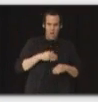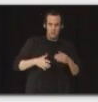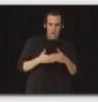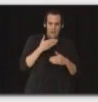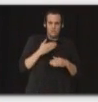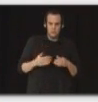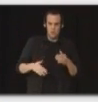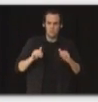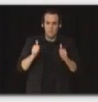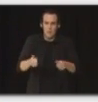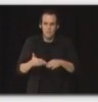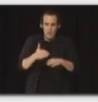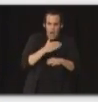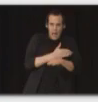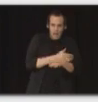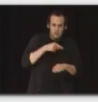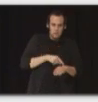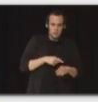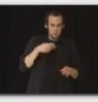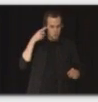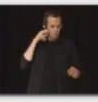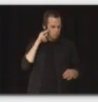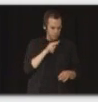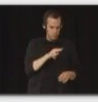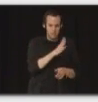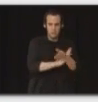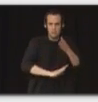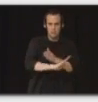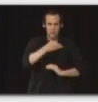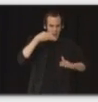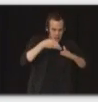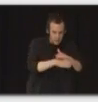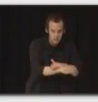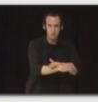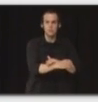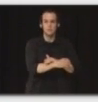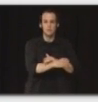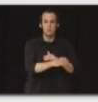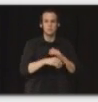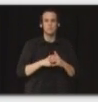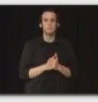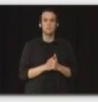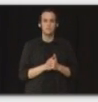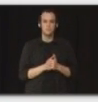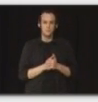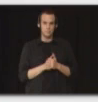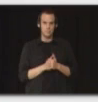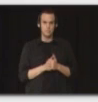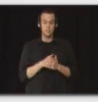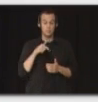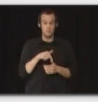to make sure that these applications are open, user-friendly,